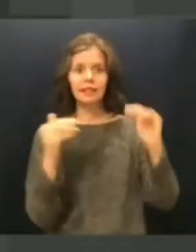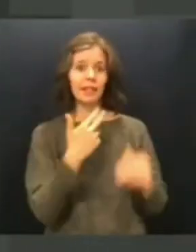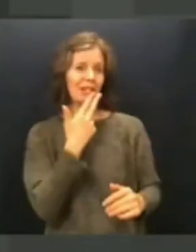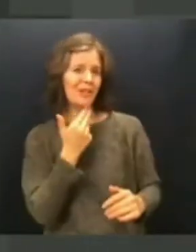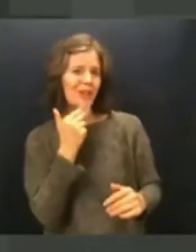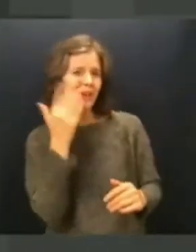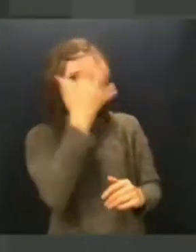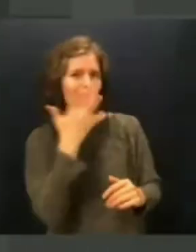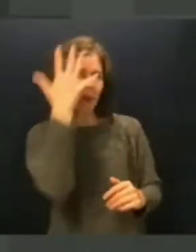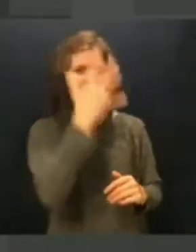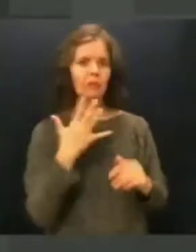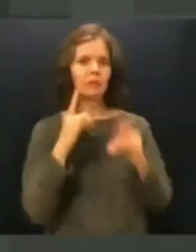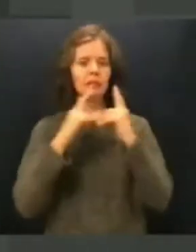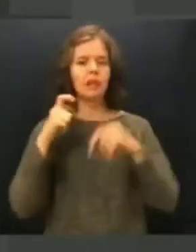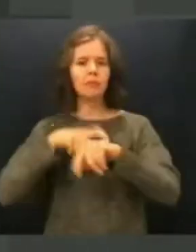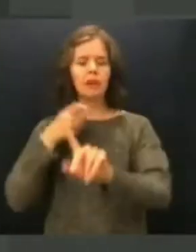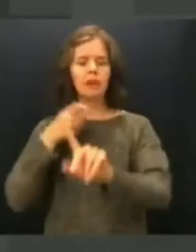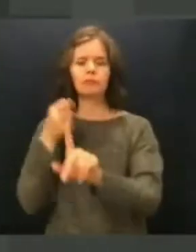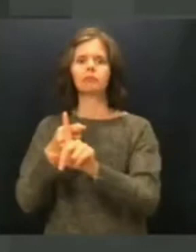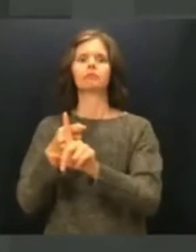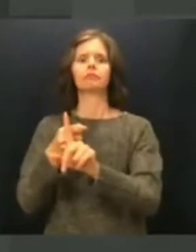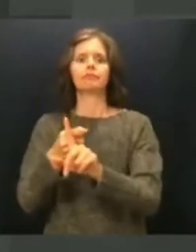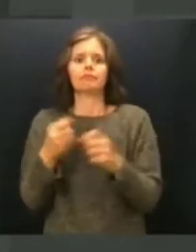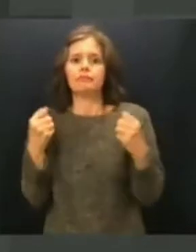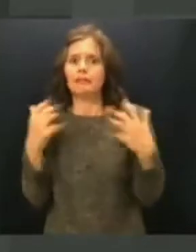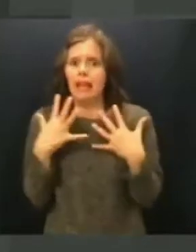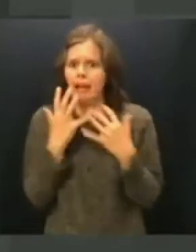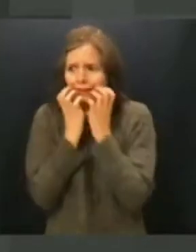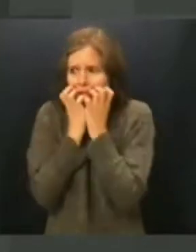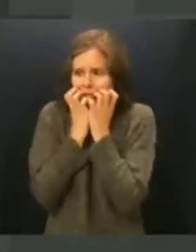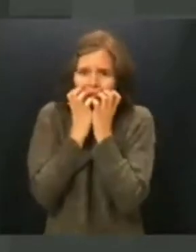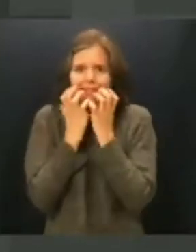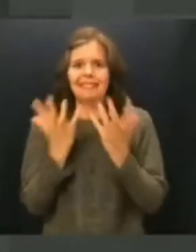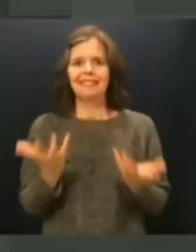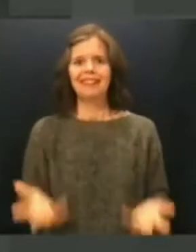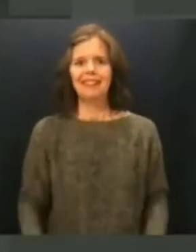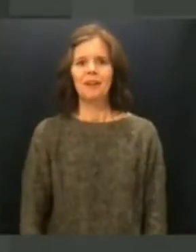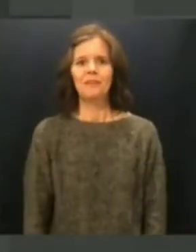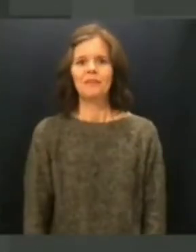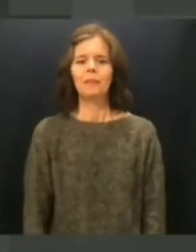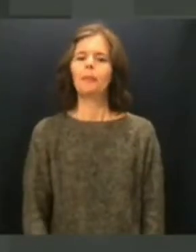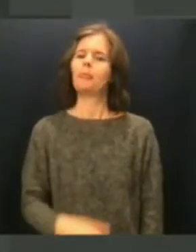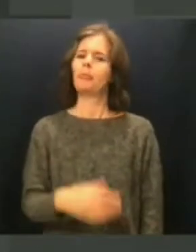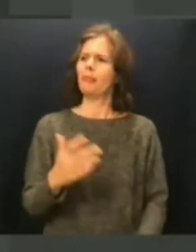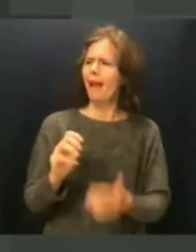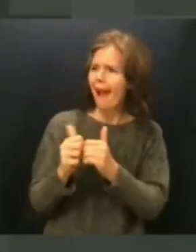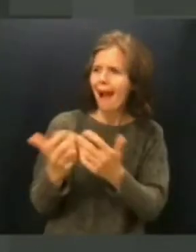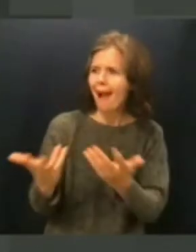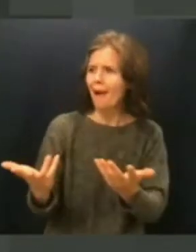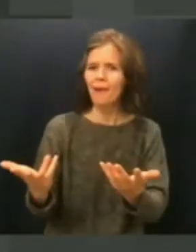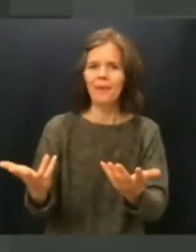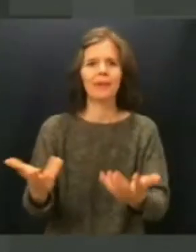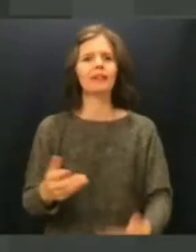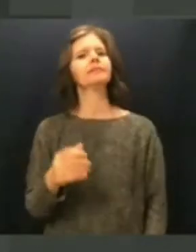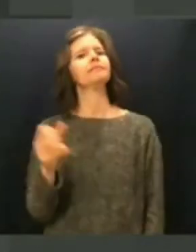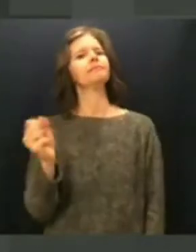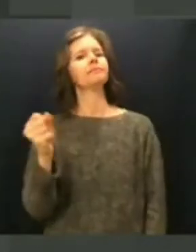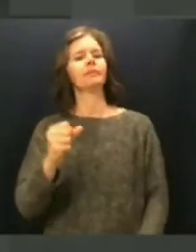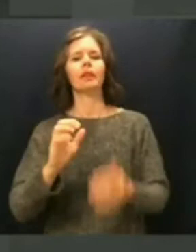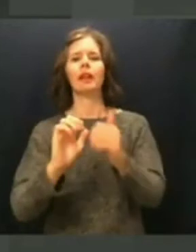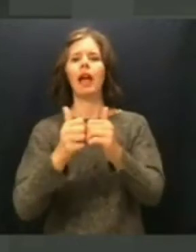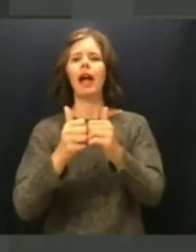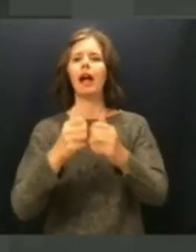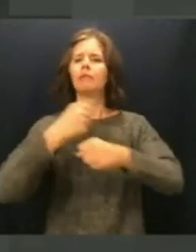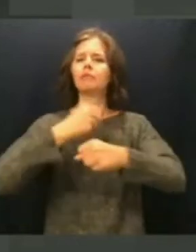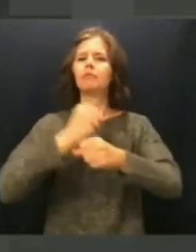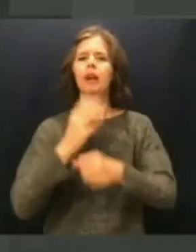did you decide? We actually worked a lot on how does scariness look in Minecraft? Because we wanted